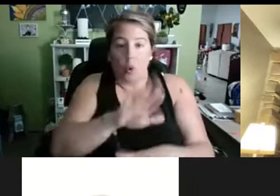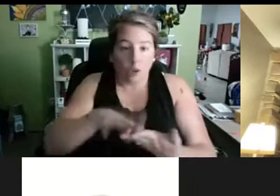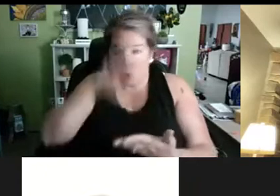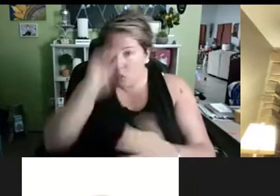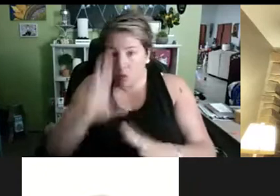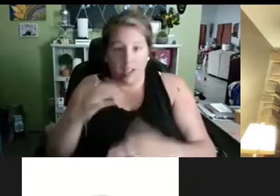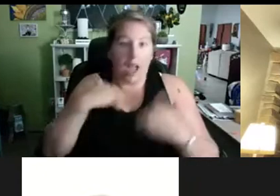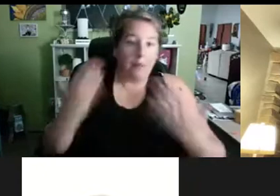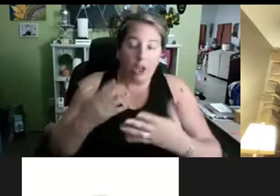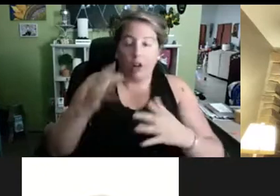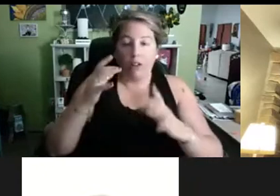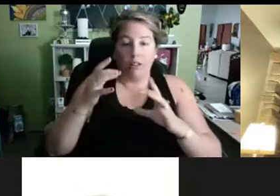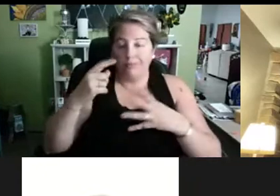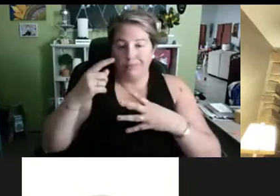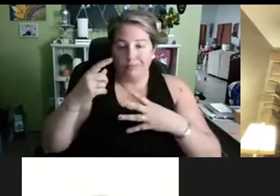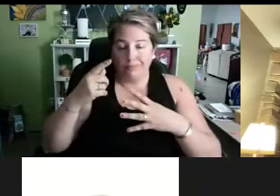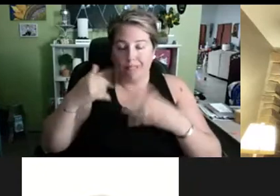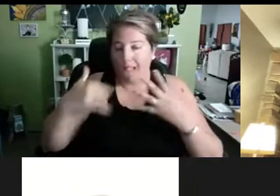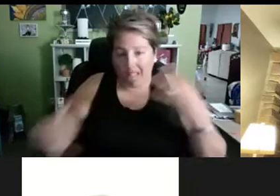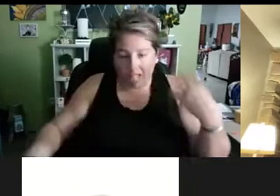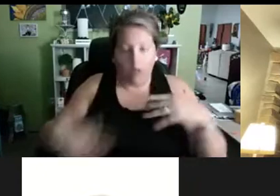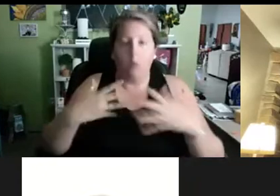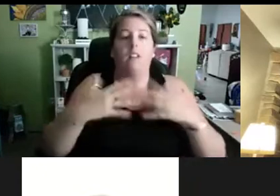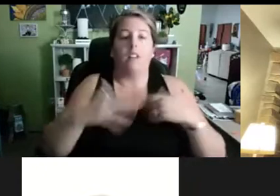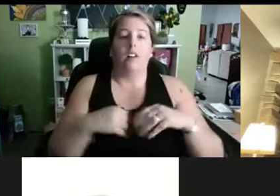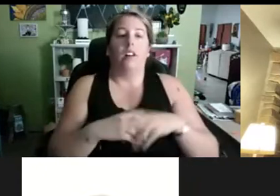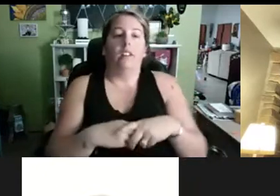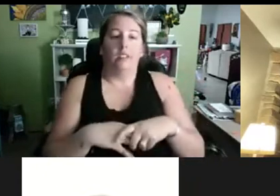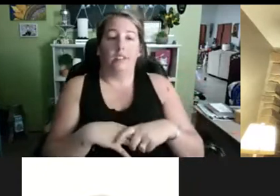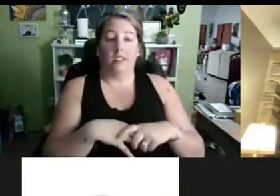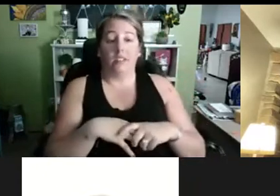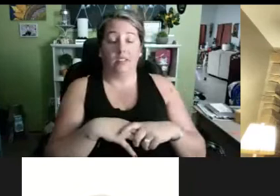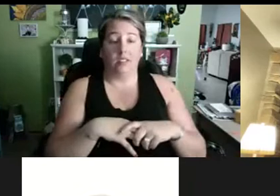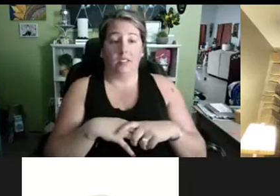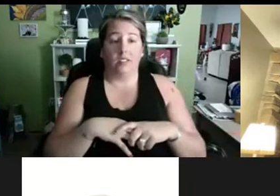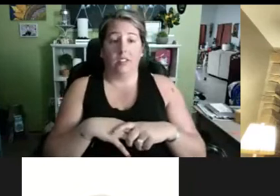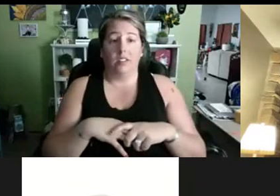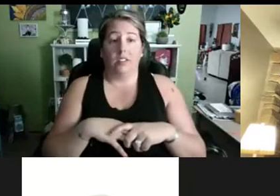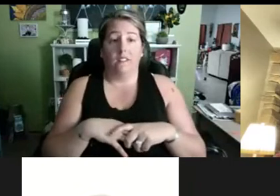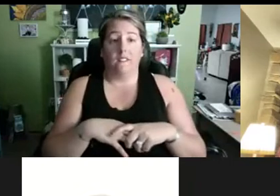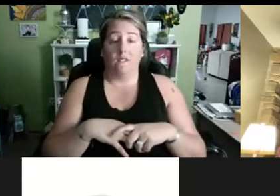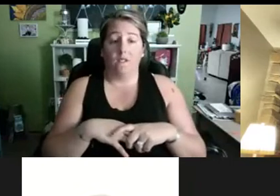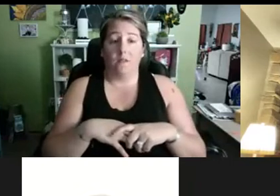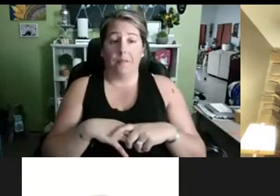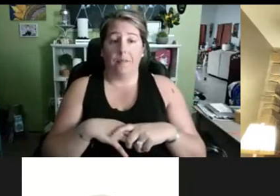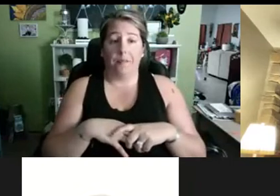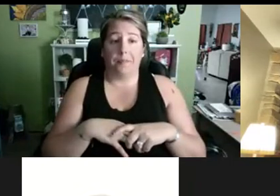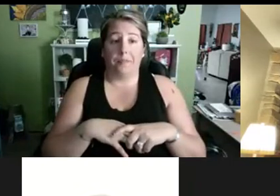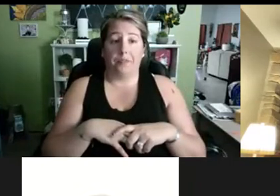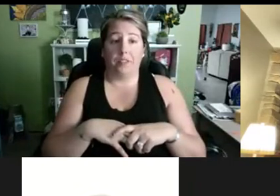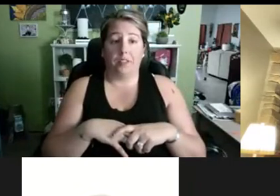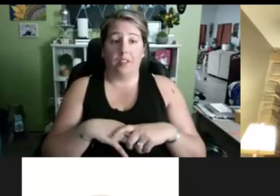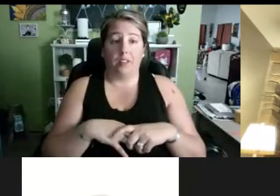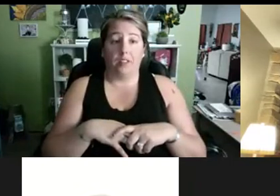this, da, da, da, da, da. Like you could do endless things because you can even put a video